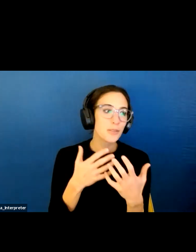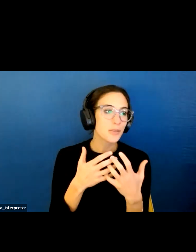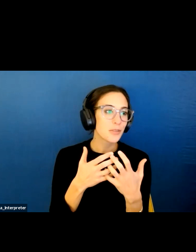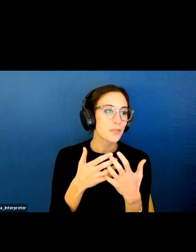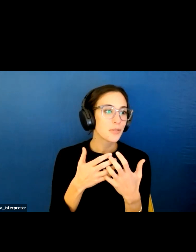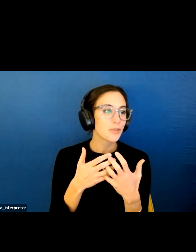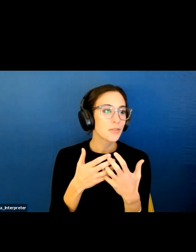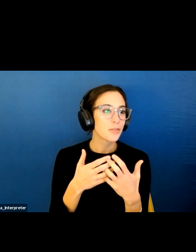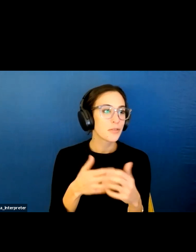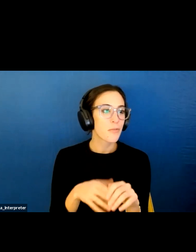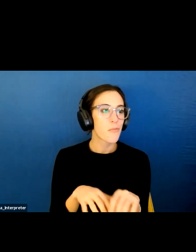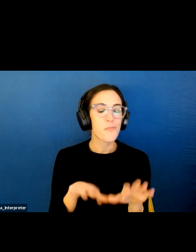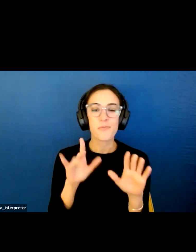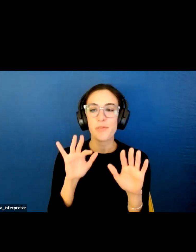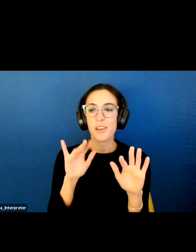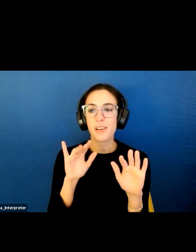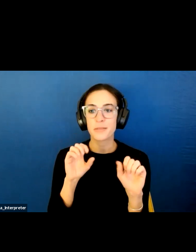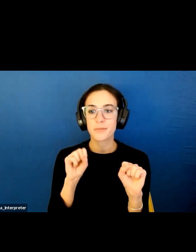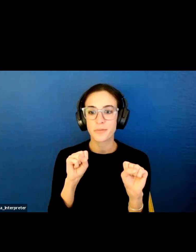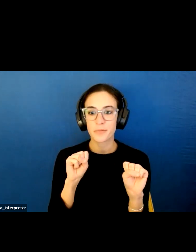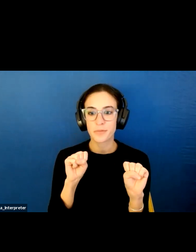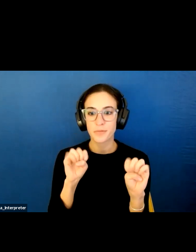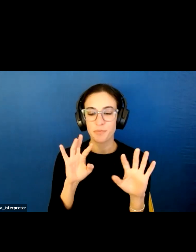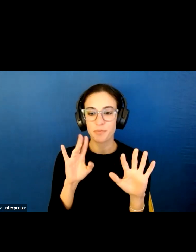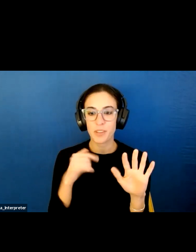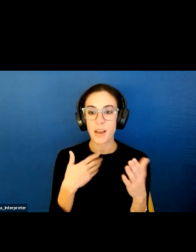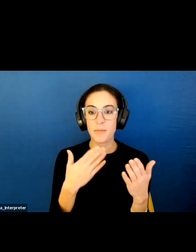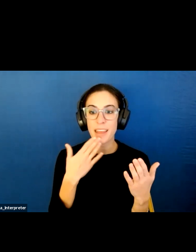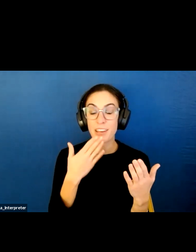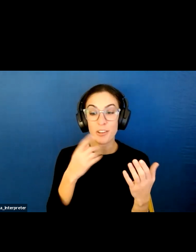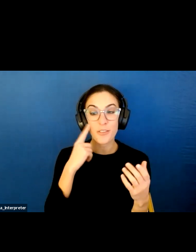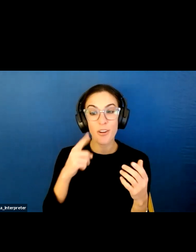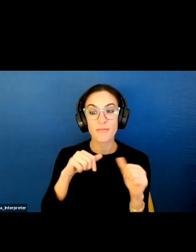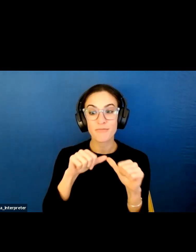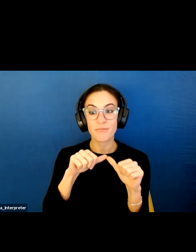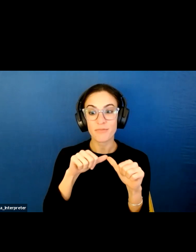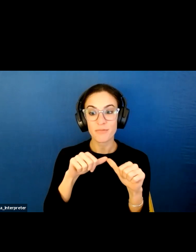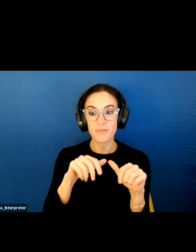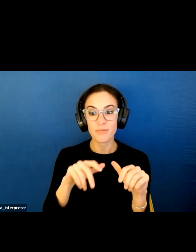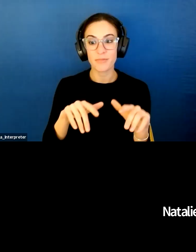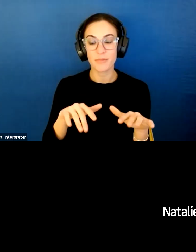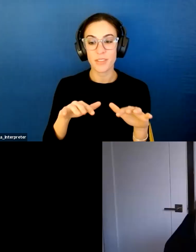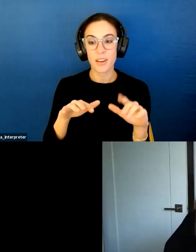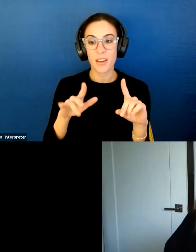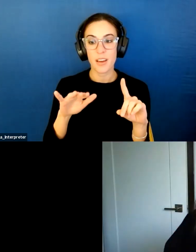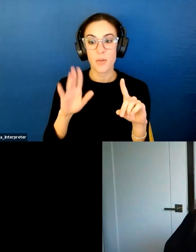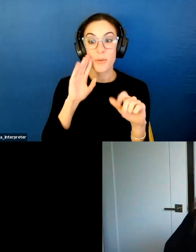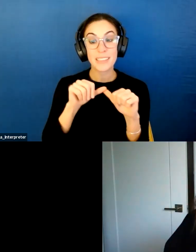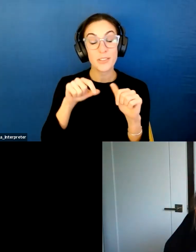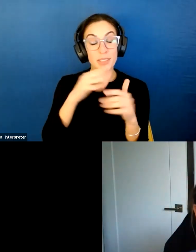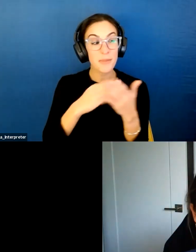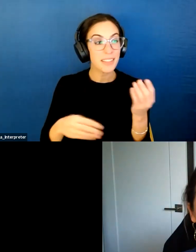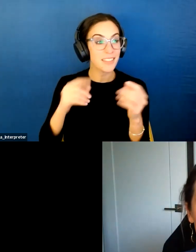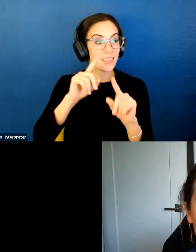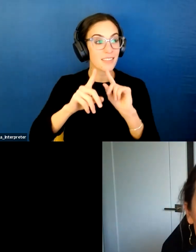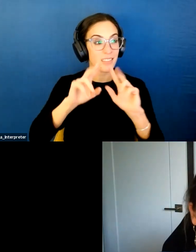white supremacy. It's really important. Thank you. And we're going to continue some of these same topics into our next panel.